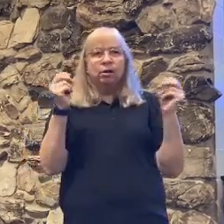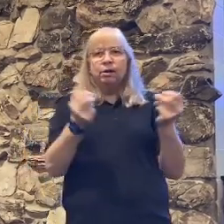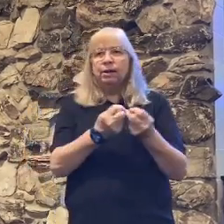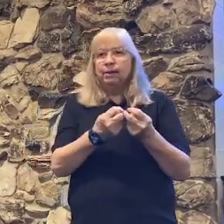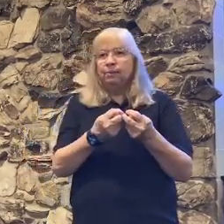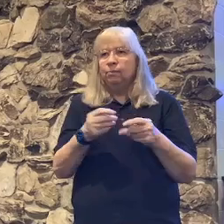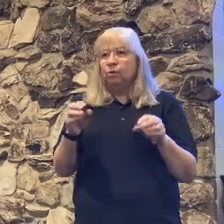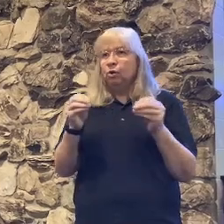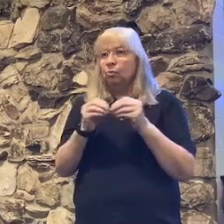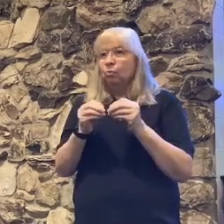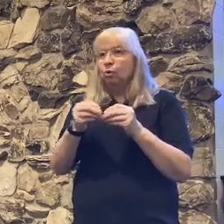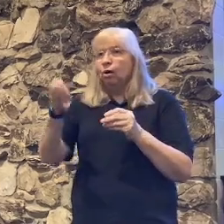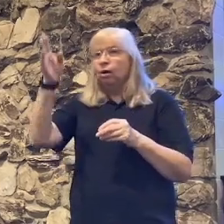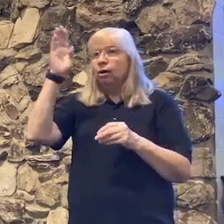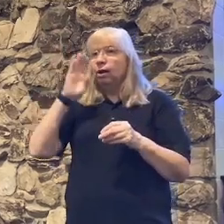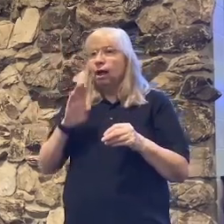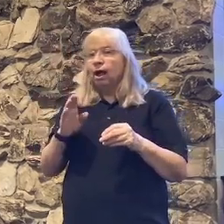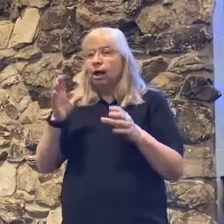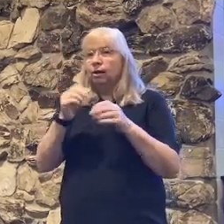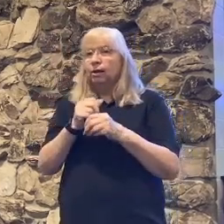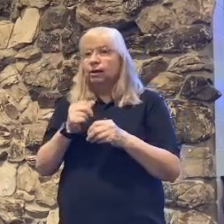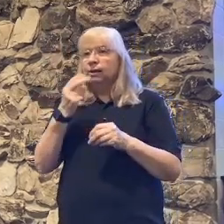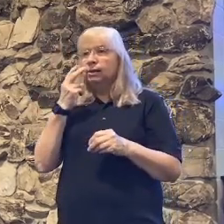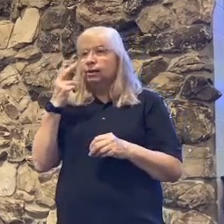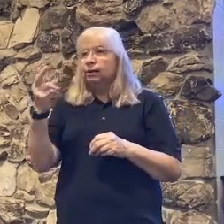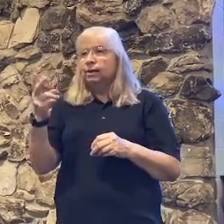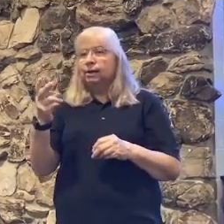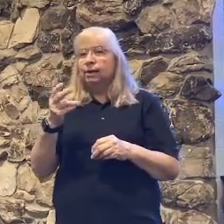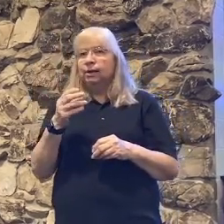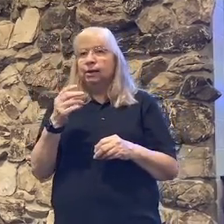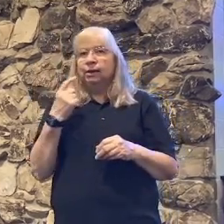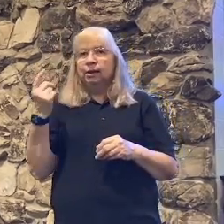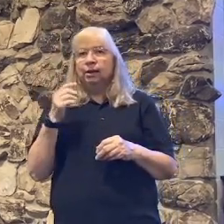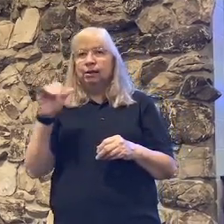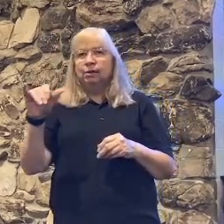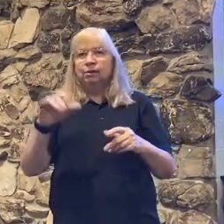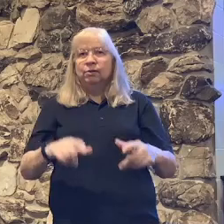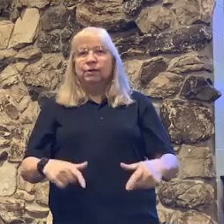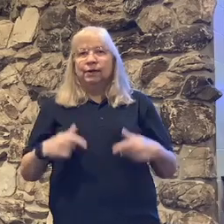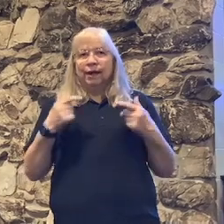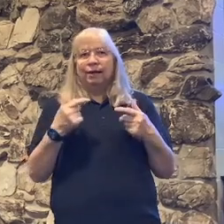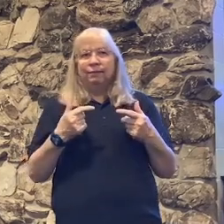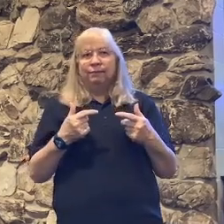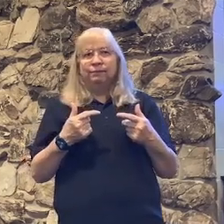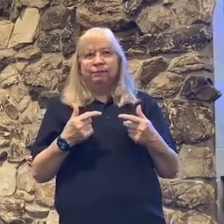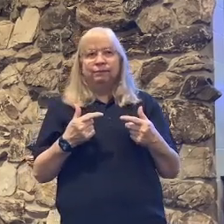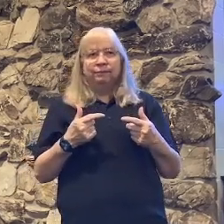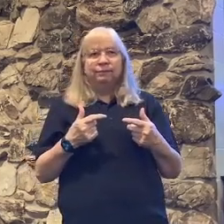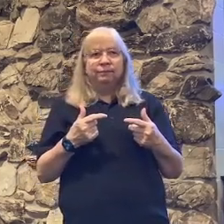more God gets to see in the canvas.